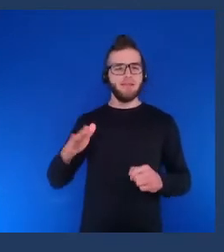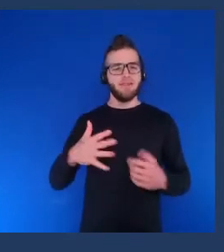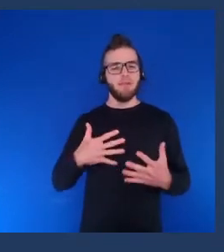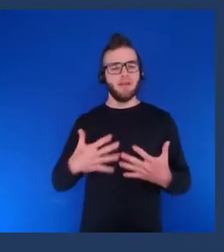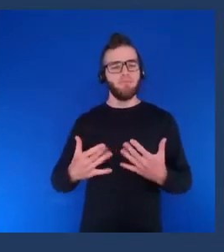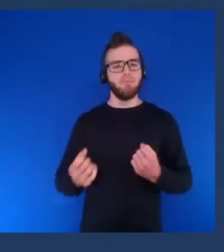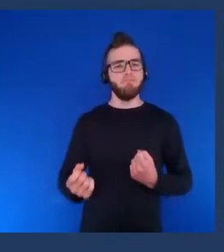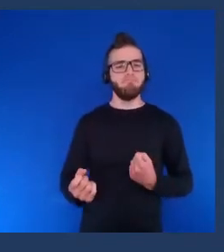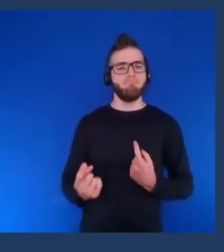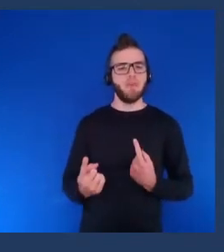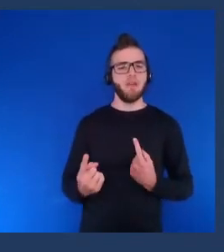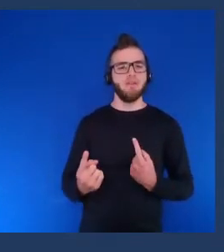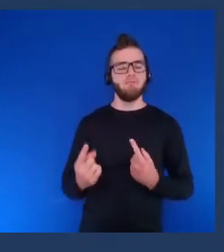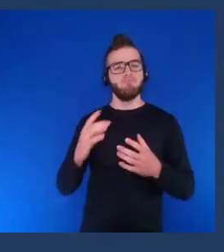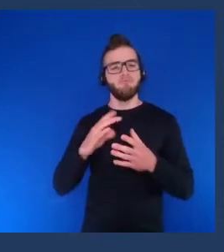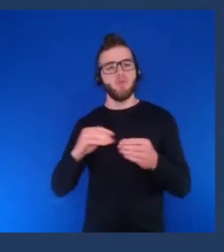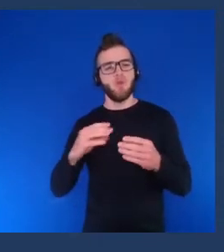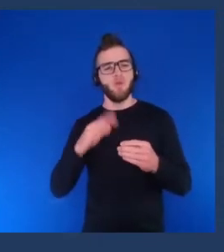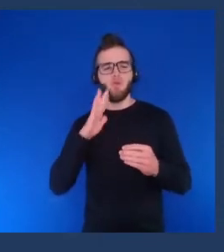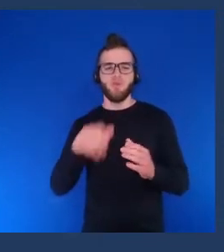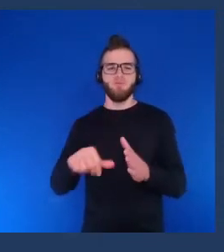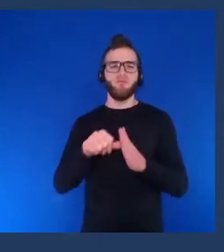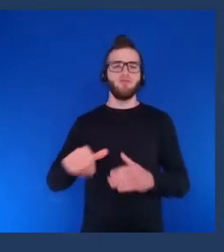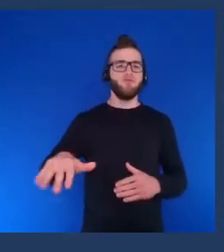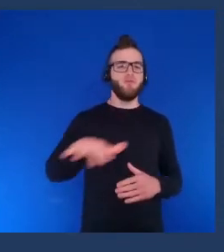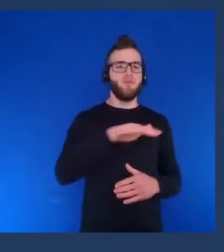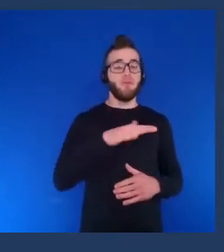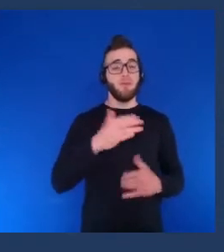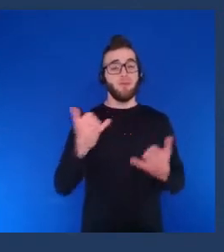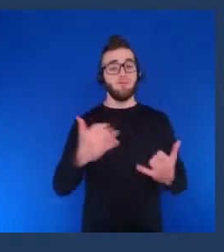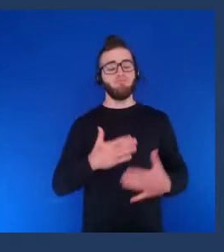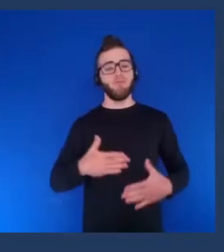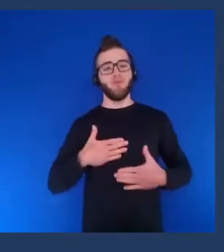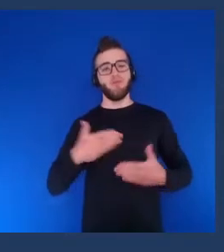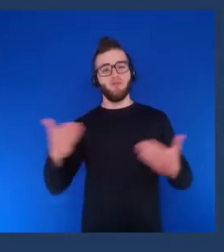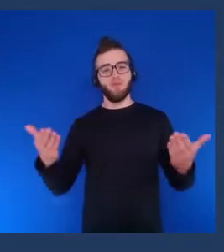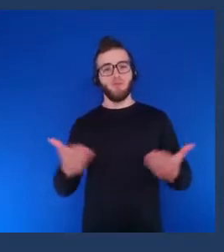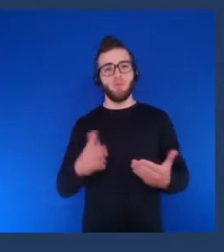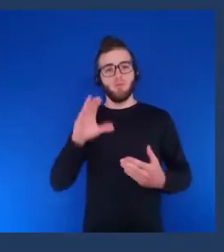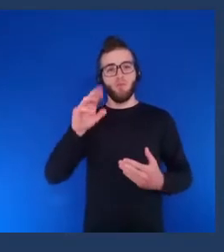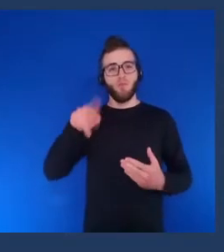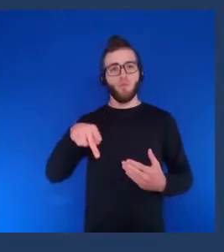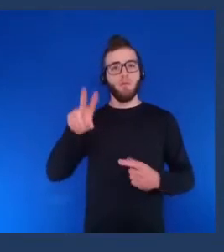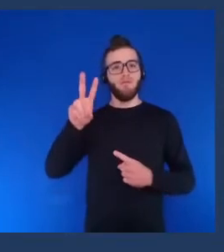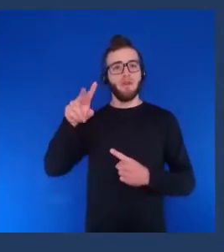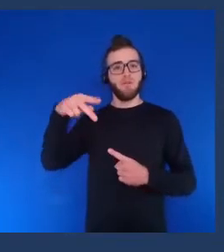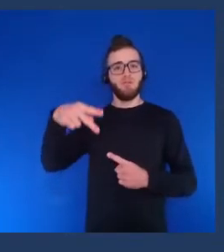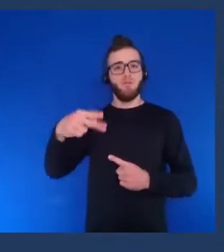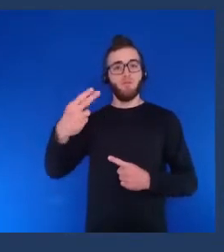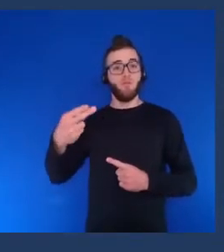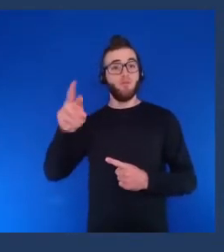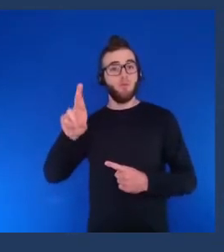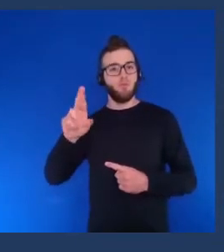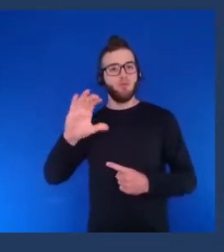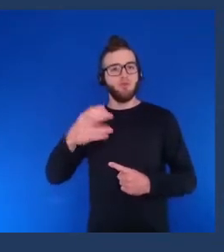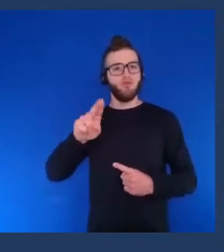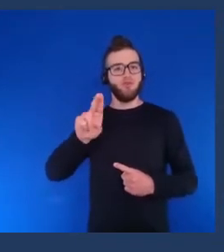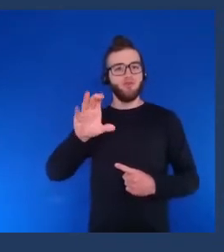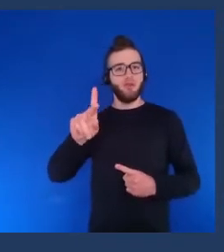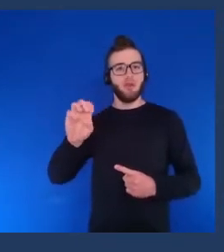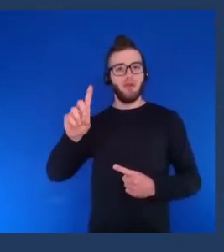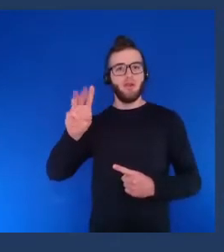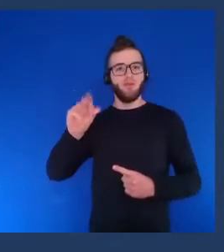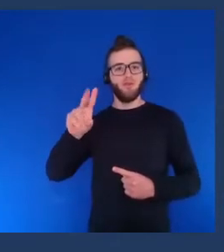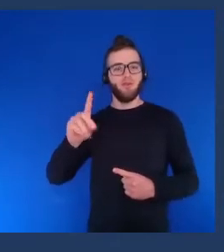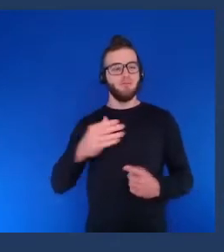everyone. It is my pleasure to welcome Corporate Vice President of Human Resources, Chuck Edward. Thank you, Jessica. What